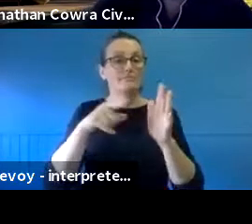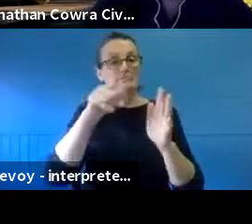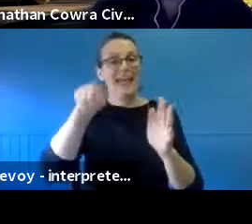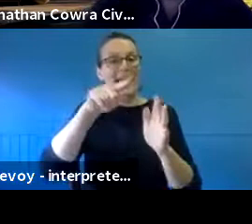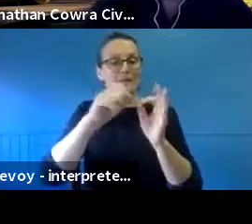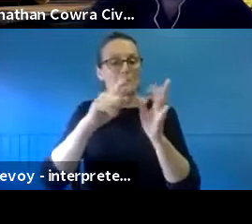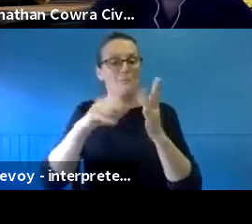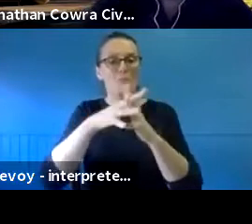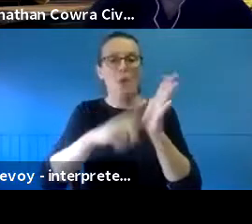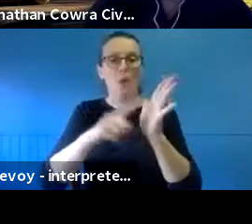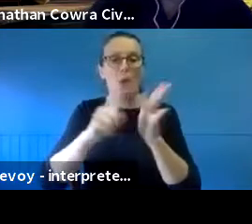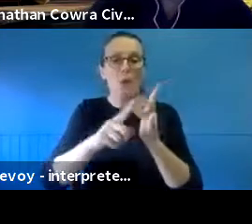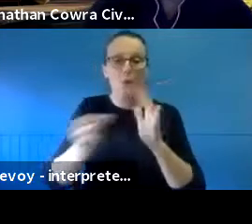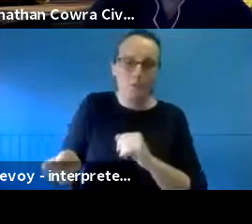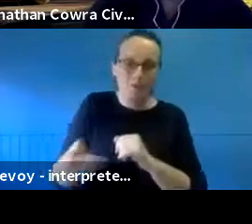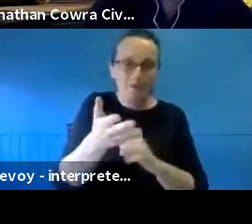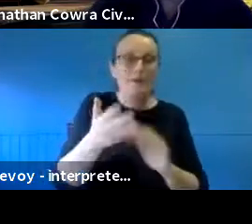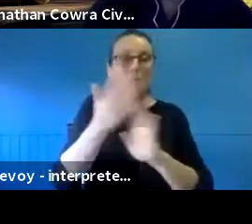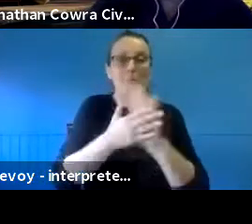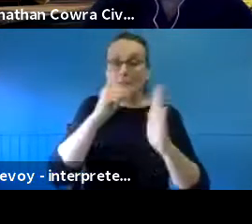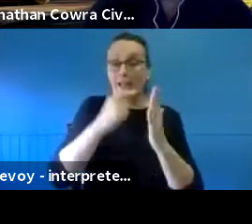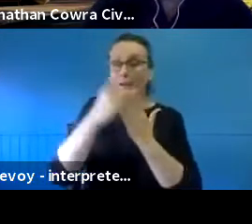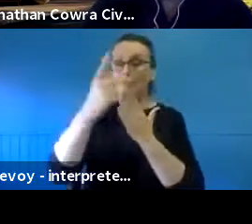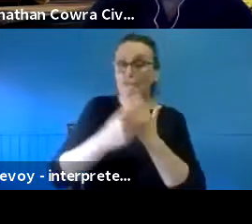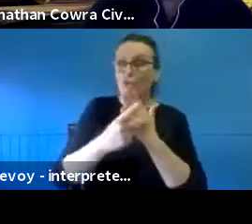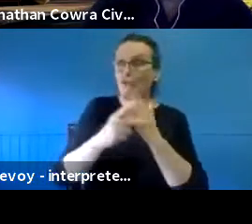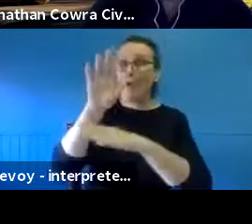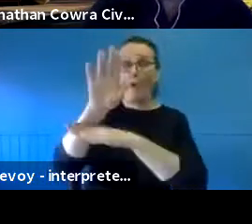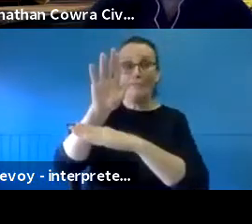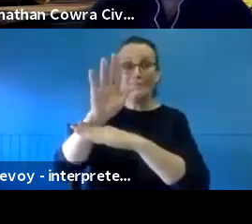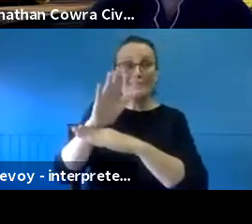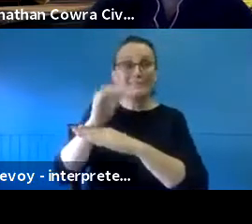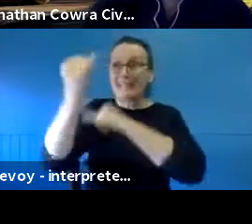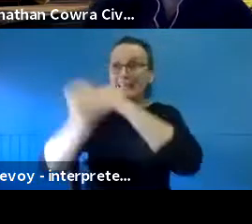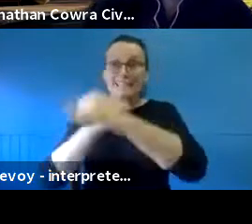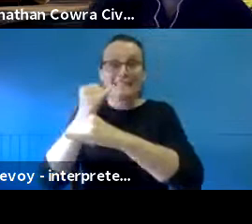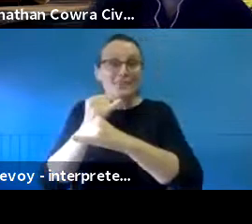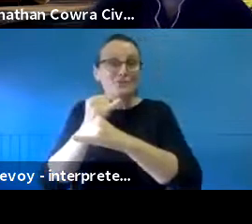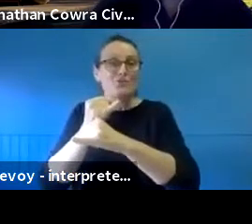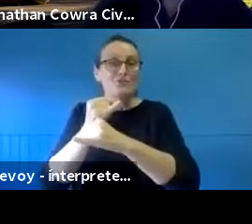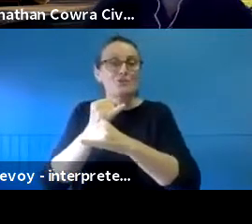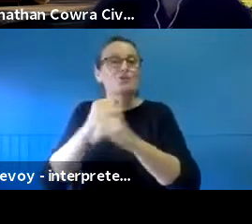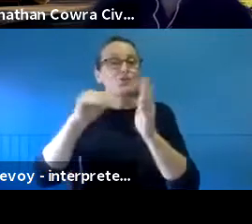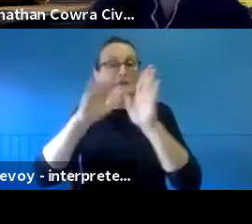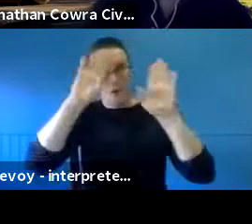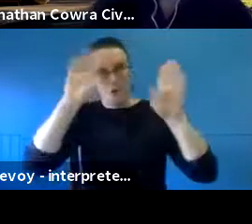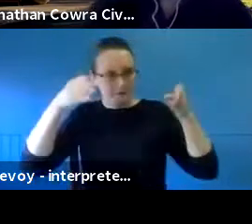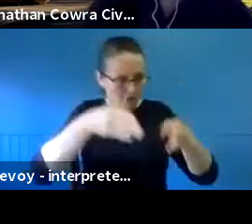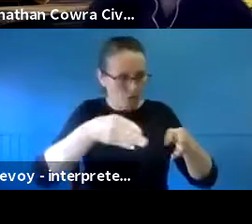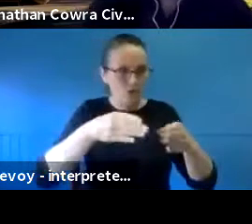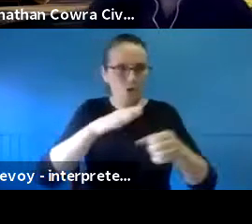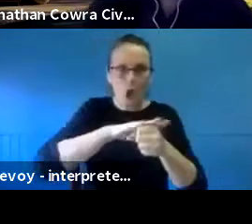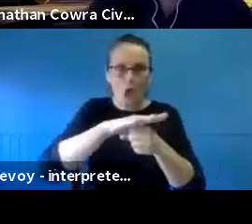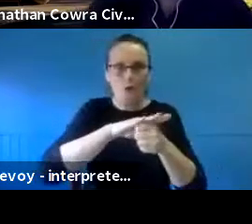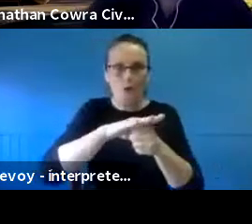great. I could just, I had such a wide range of artists where now I'm focusing local again, and I've been back in